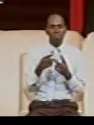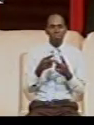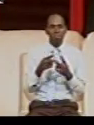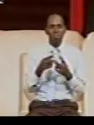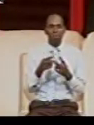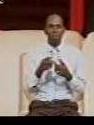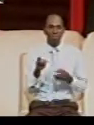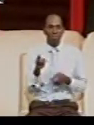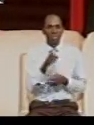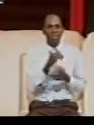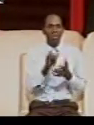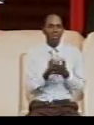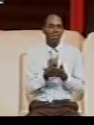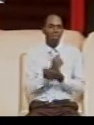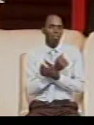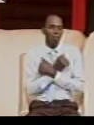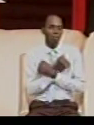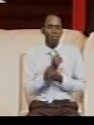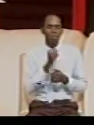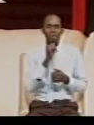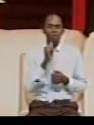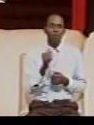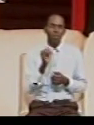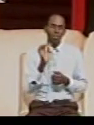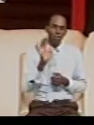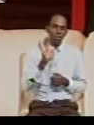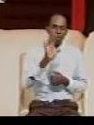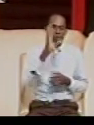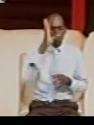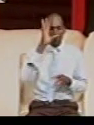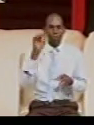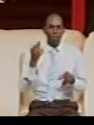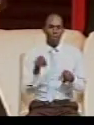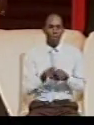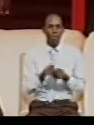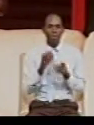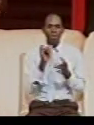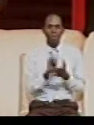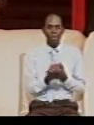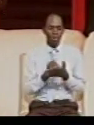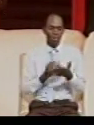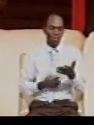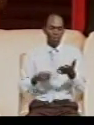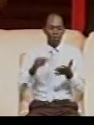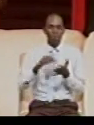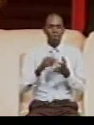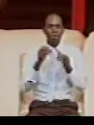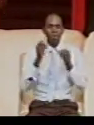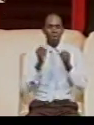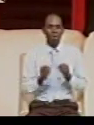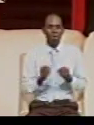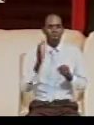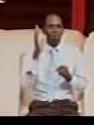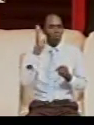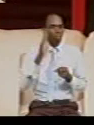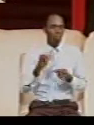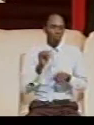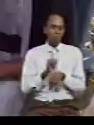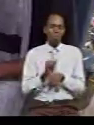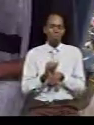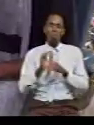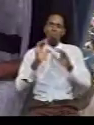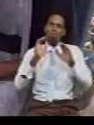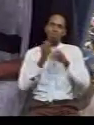that loveth not his brother. That resurrection power will work salvation in